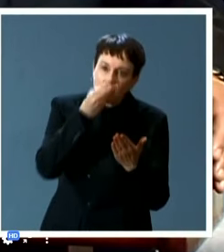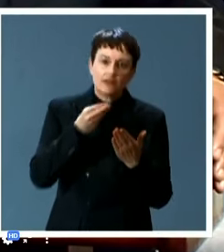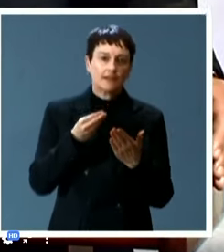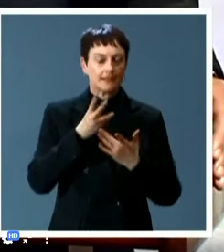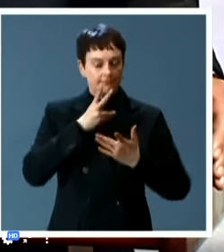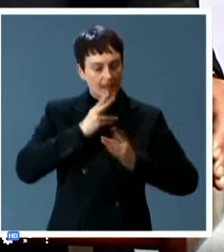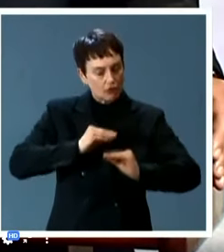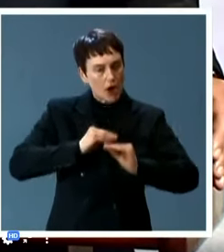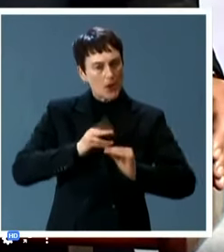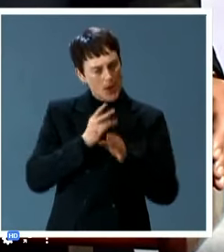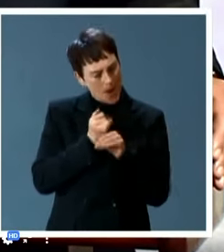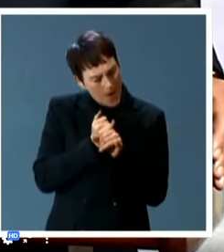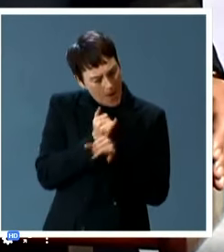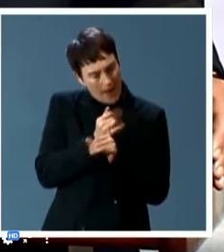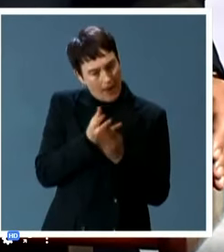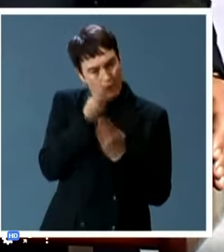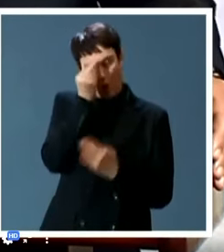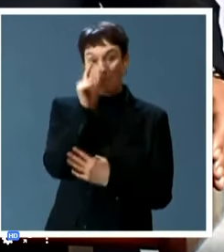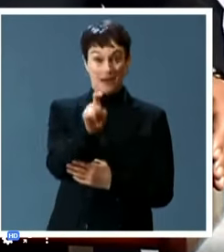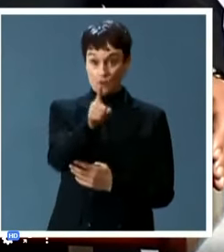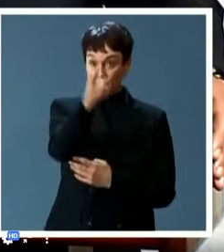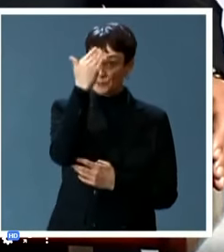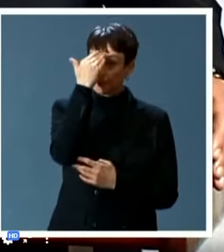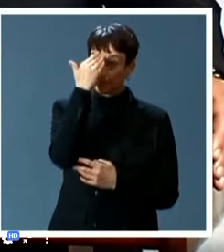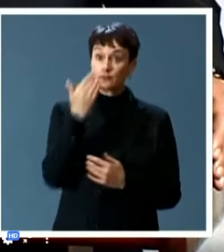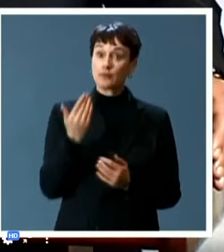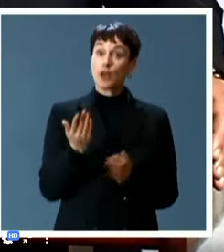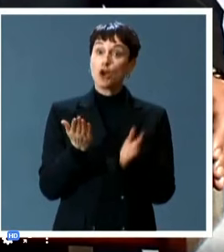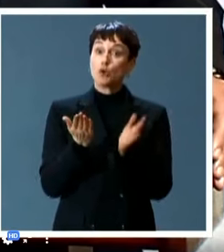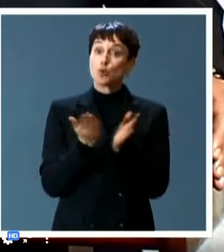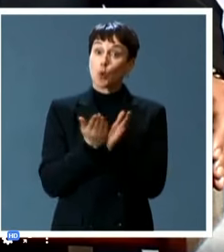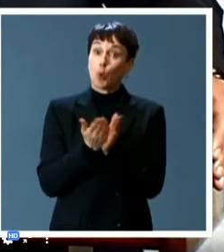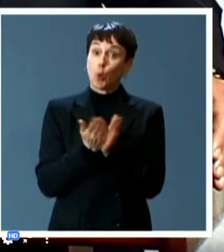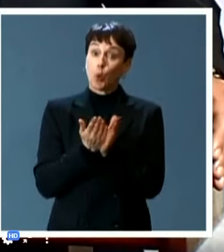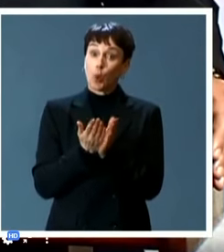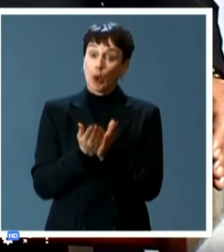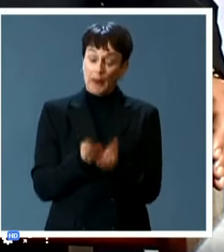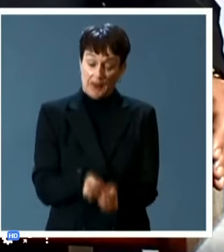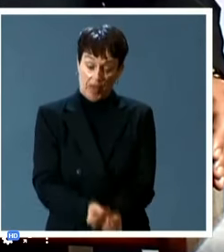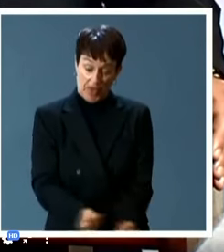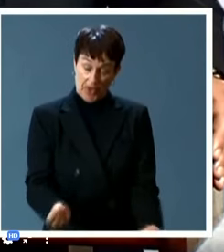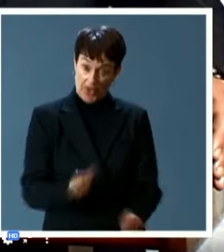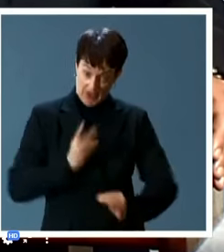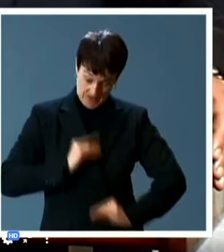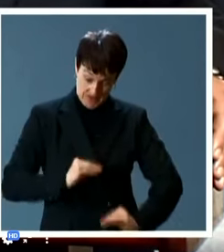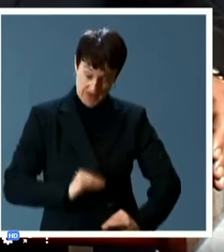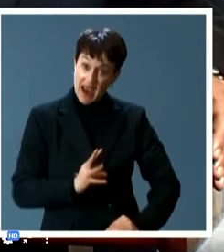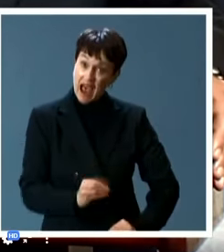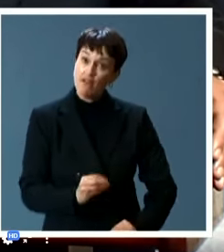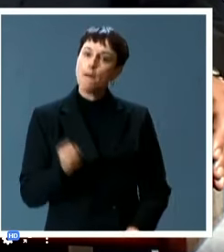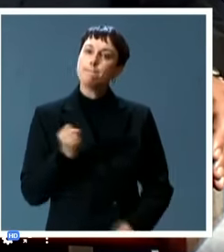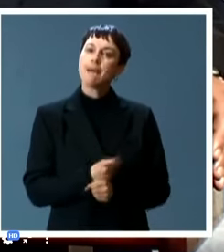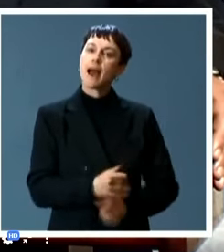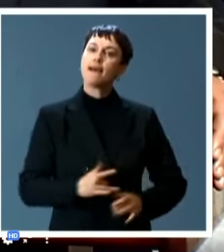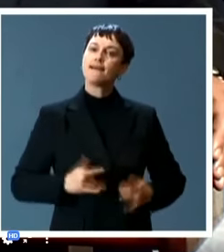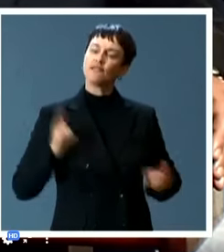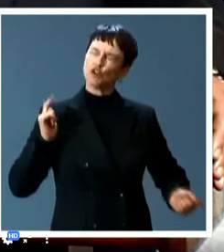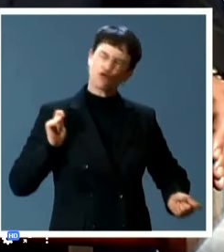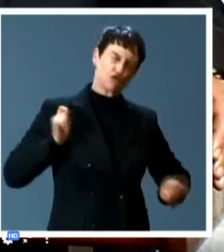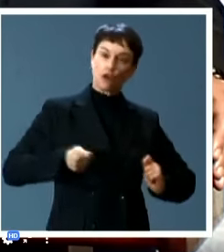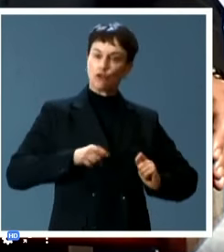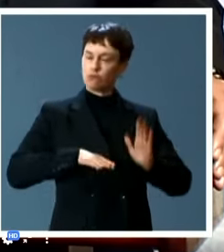education. Neuroscience tells us that preschool education changes the lives of individuals and brings enormous benefits to communities